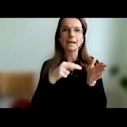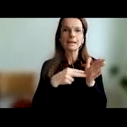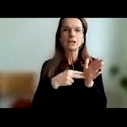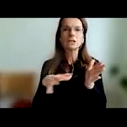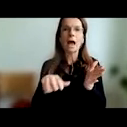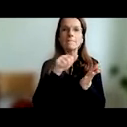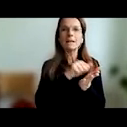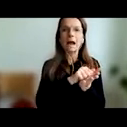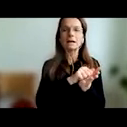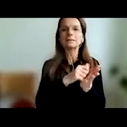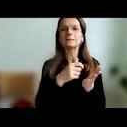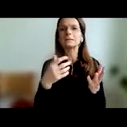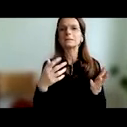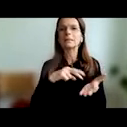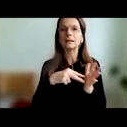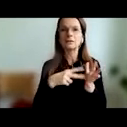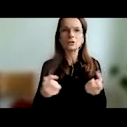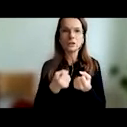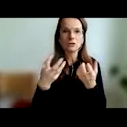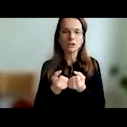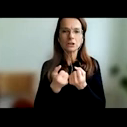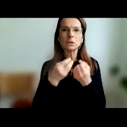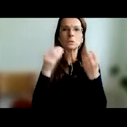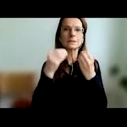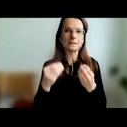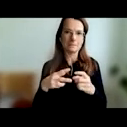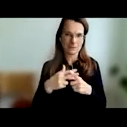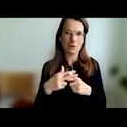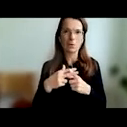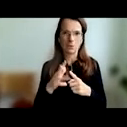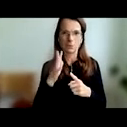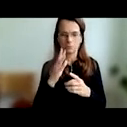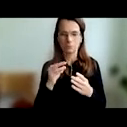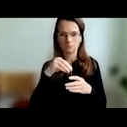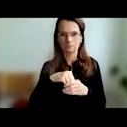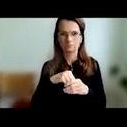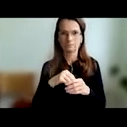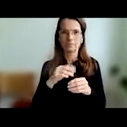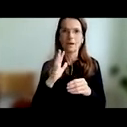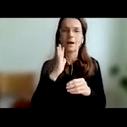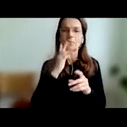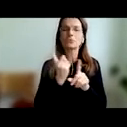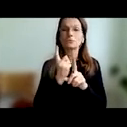Some technical applications and solutions will be available